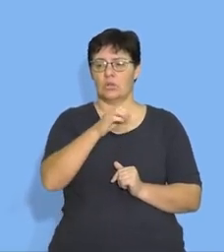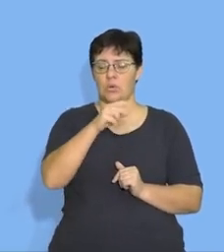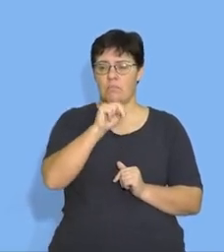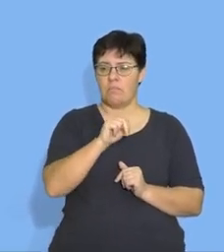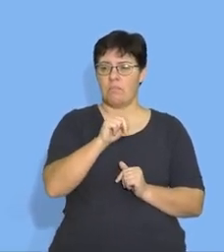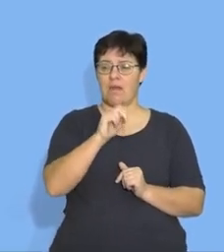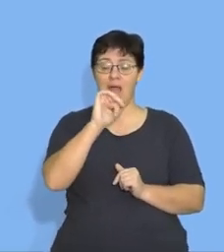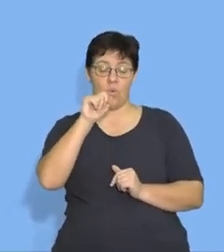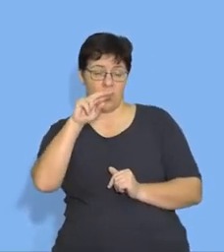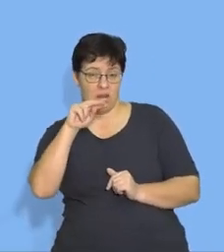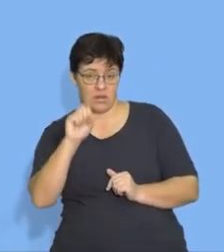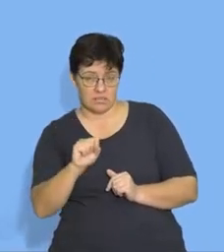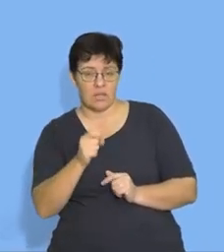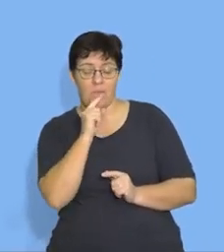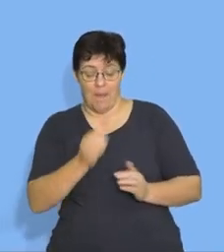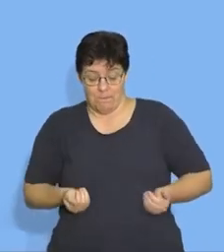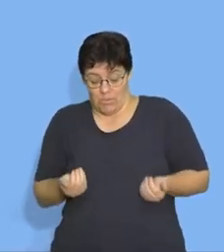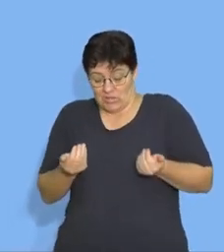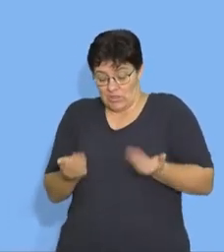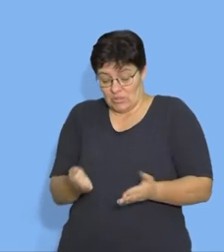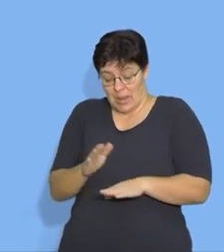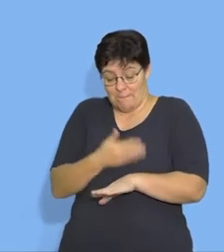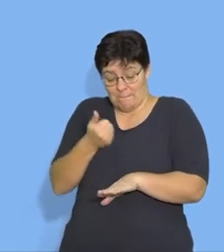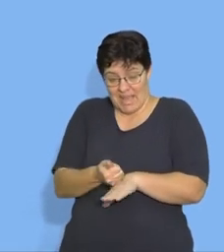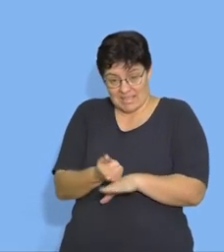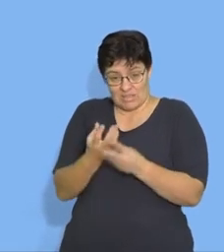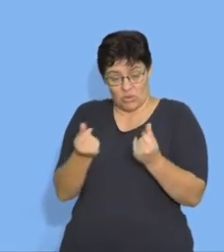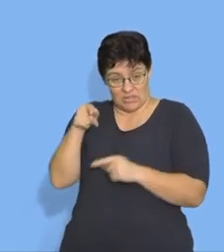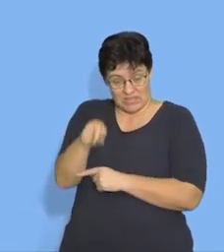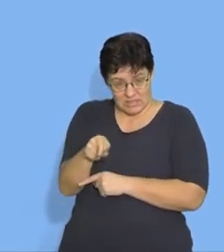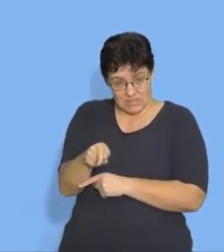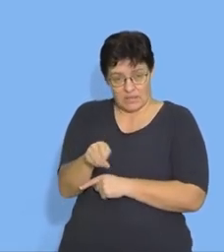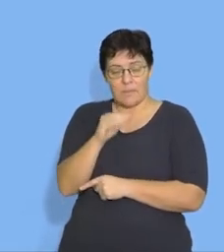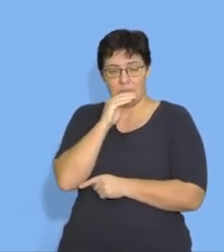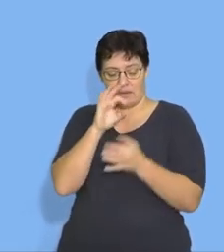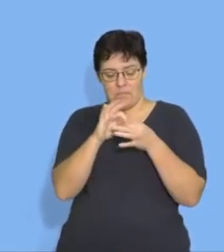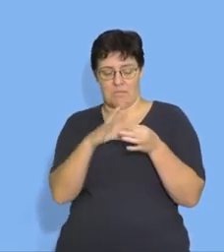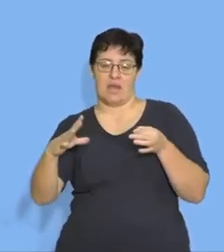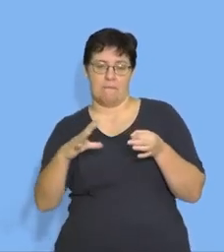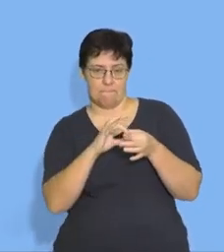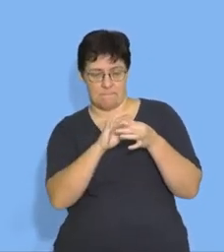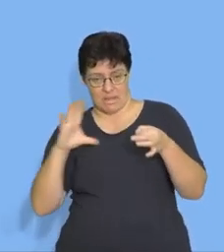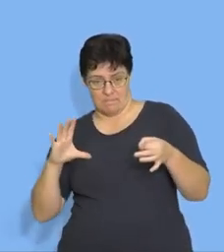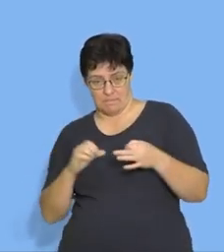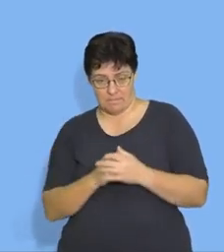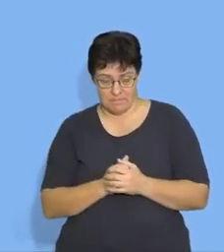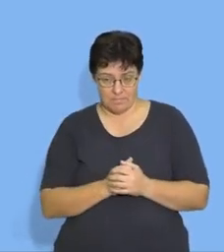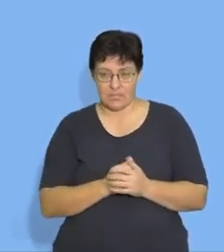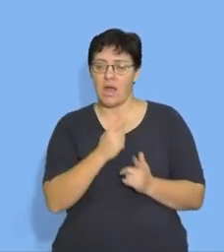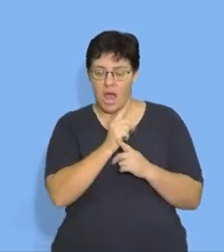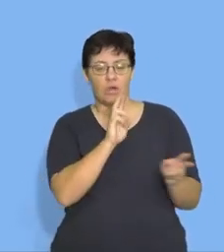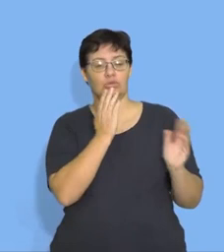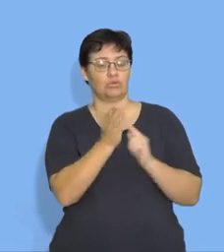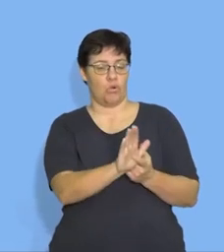the process of producing bases in solution is dissociation. So this is the reaction that shows